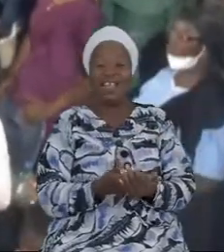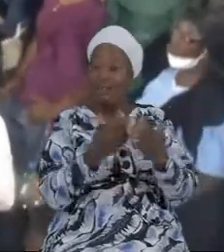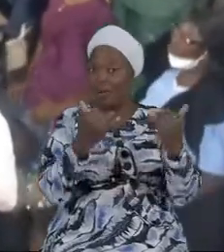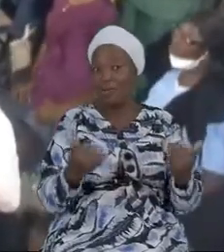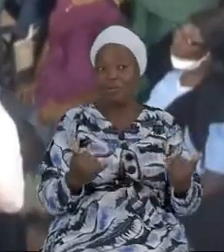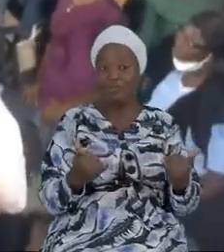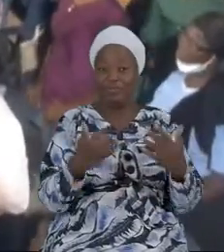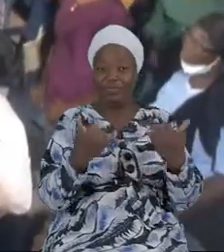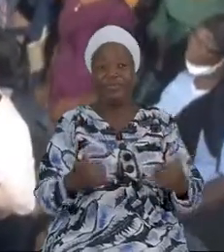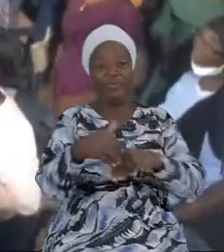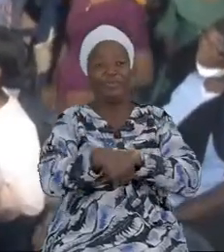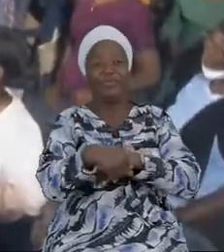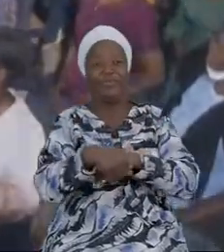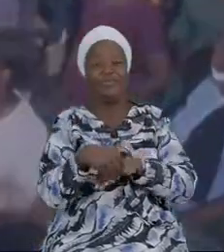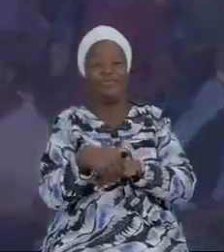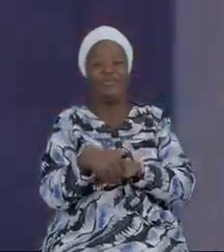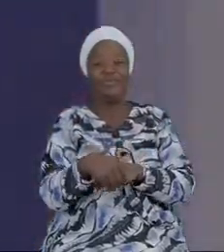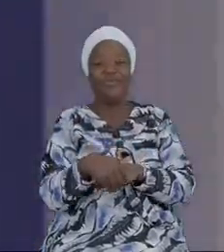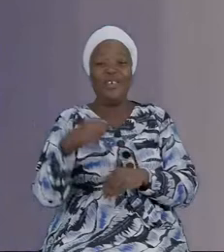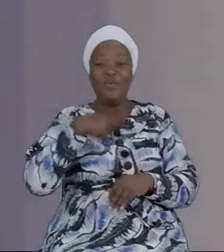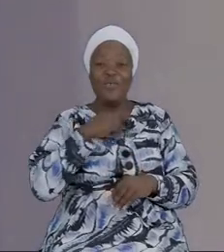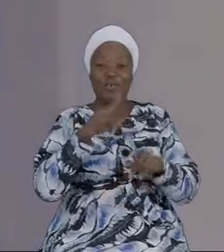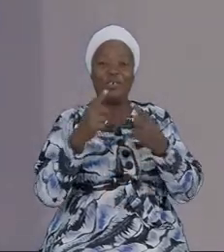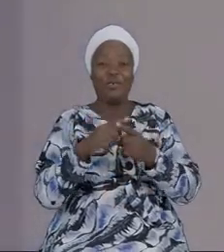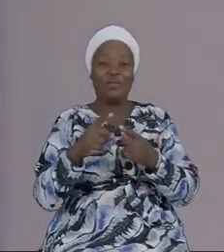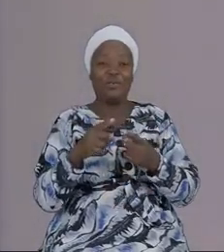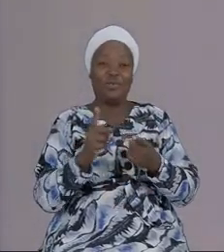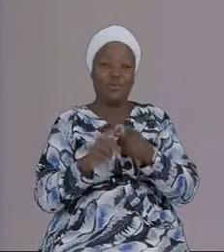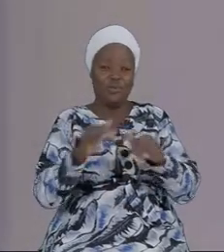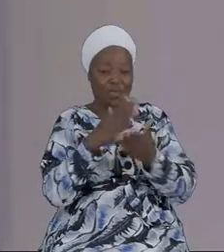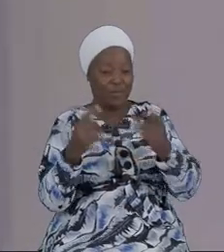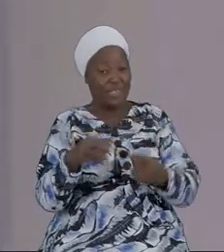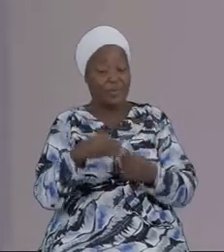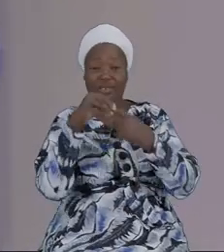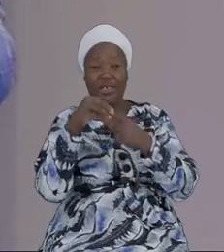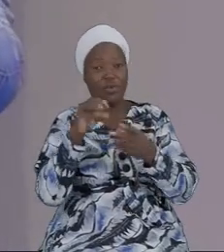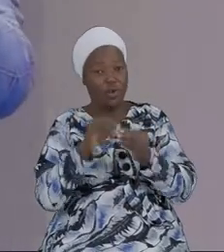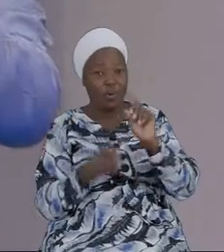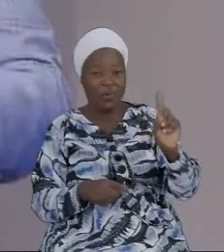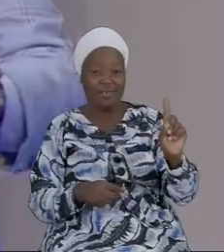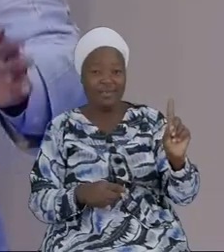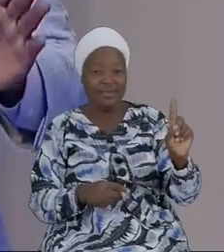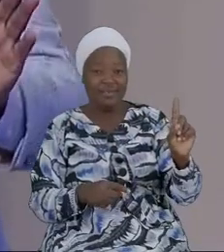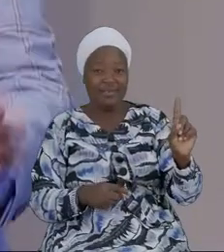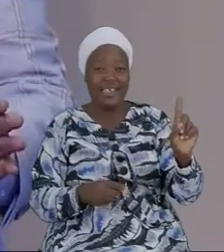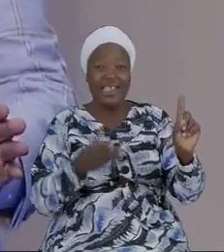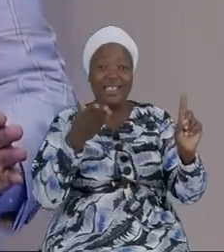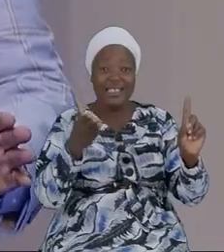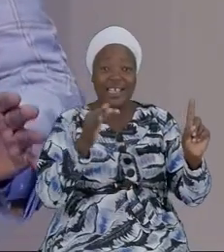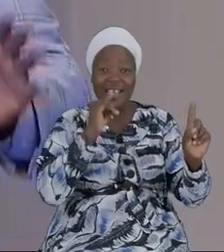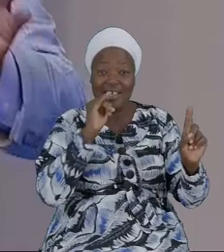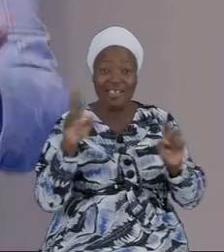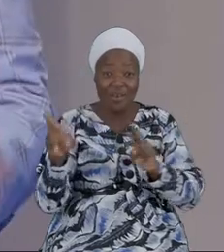Now, tonight, we're going to do something special. Number one, there is